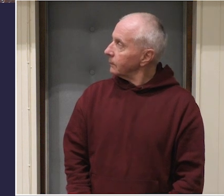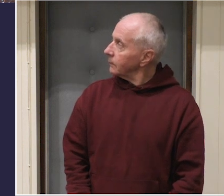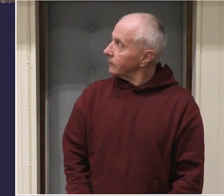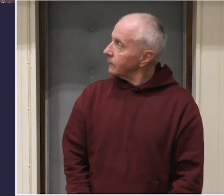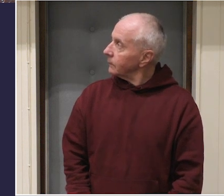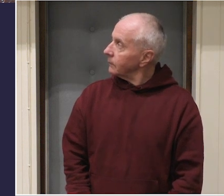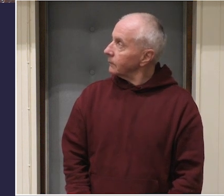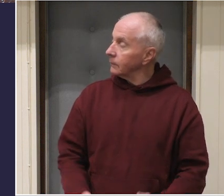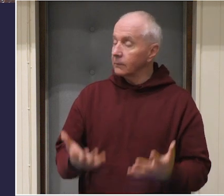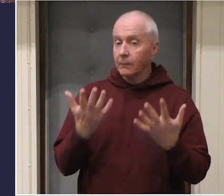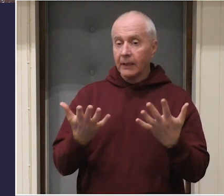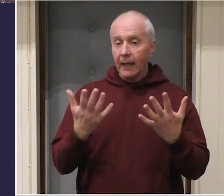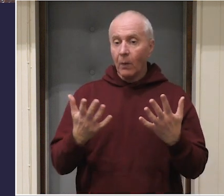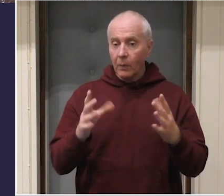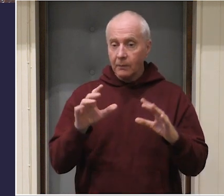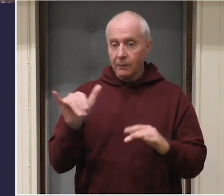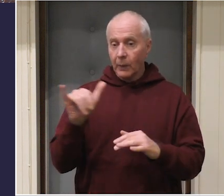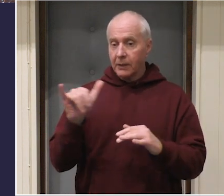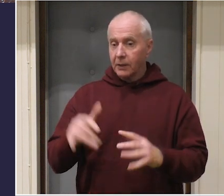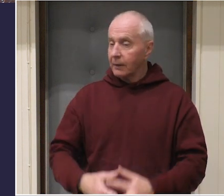Okay, who can tell me now?